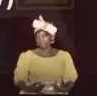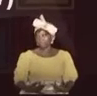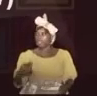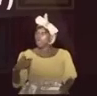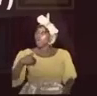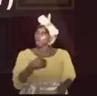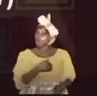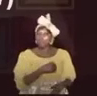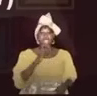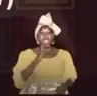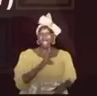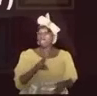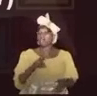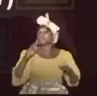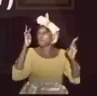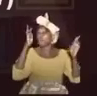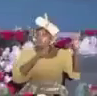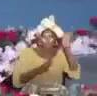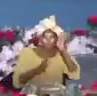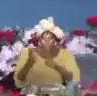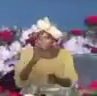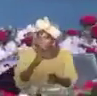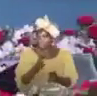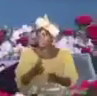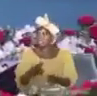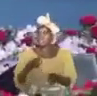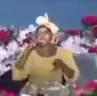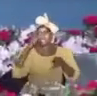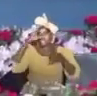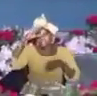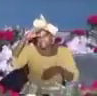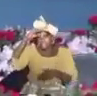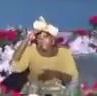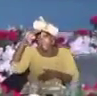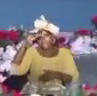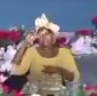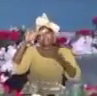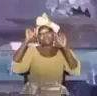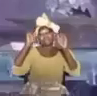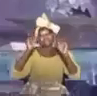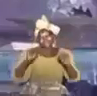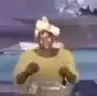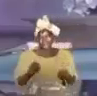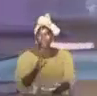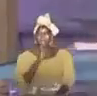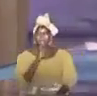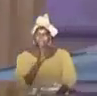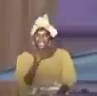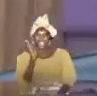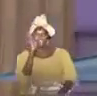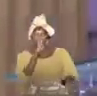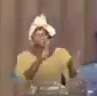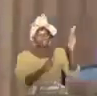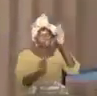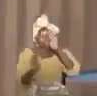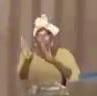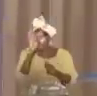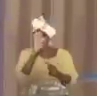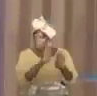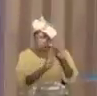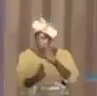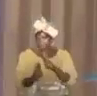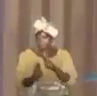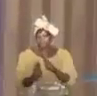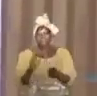but not in despair. So men can be so troubled. It is not just that men can find rest on every